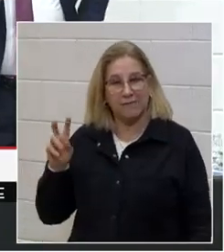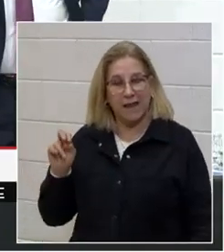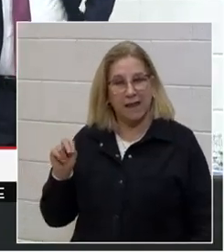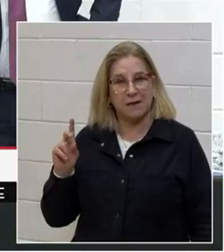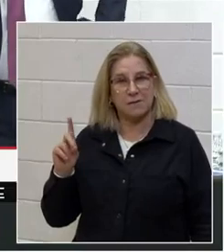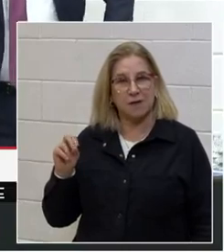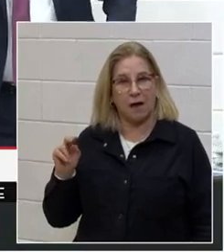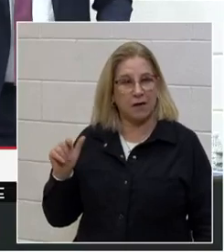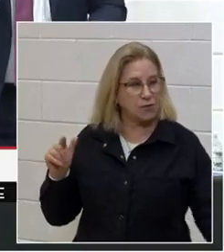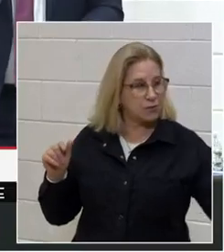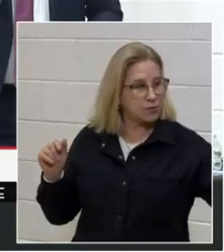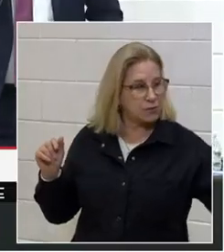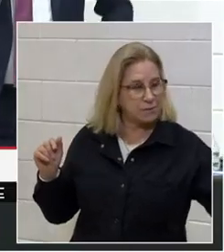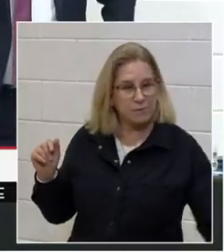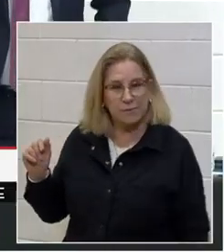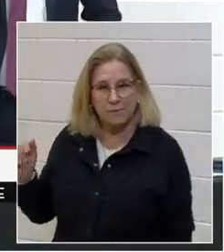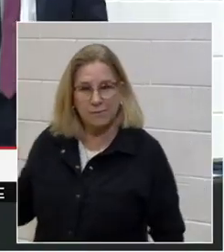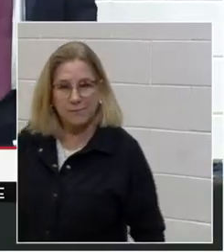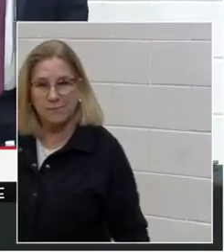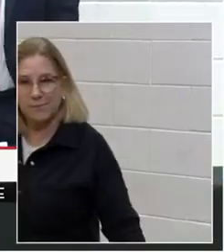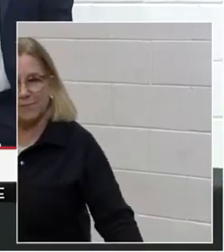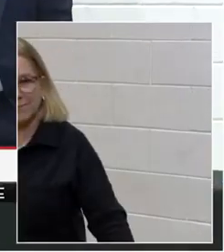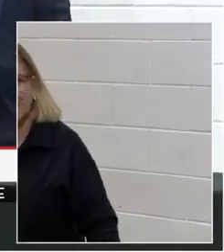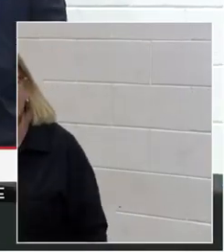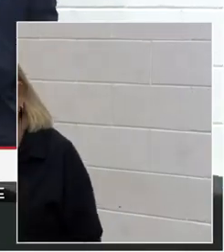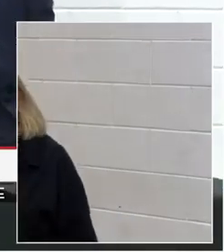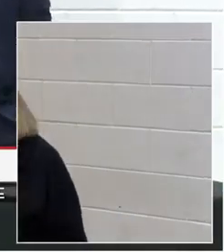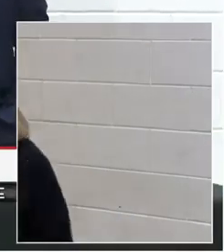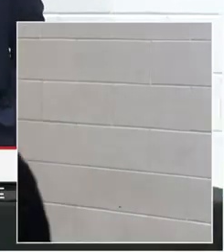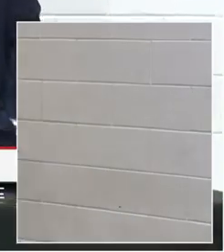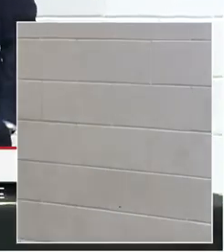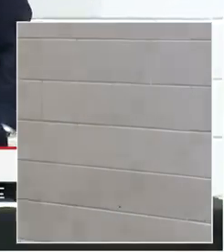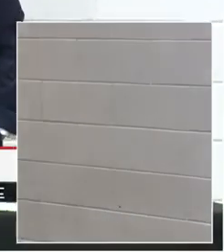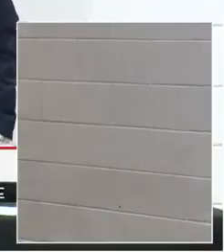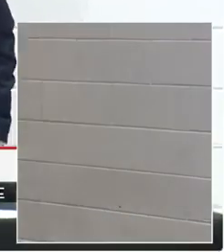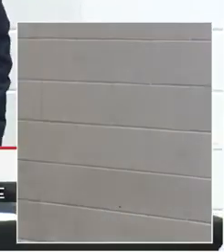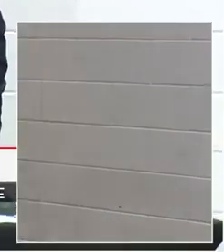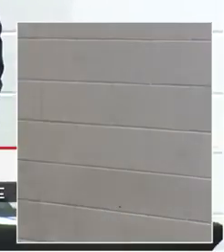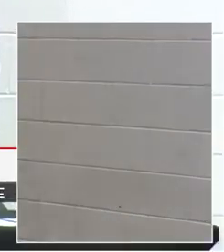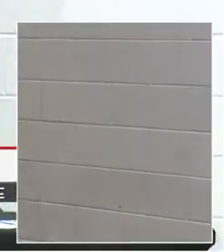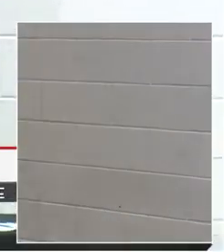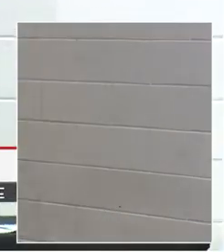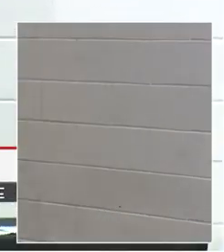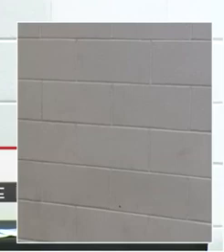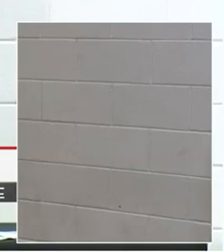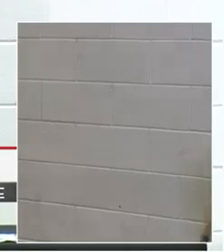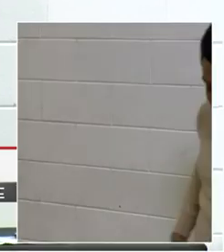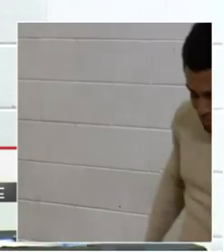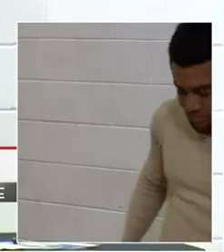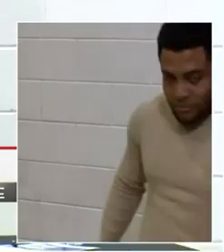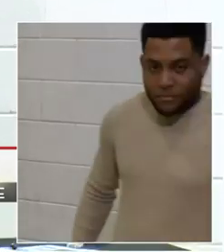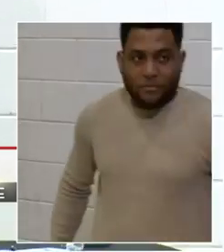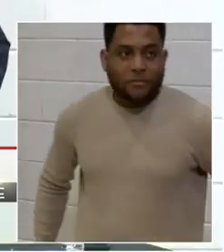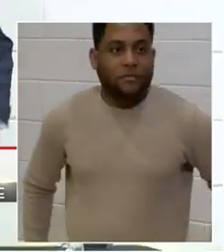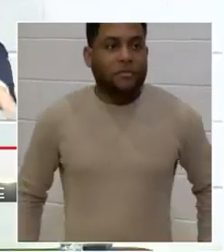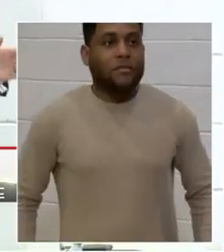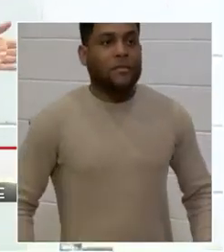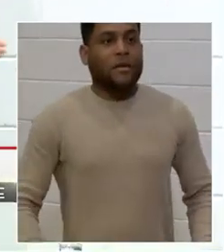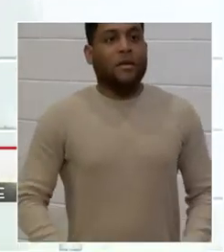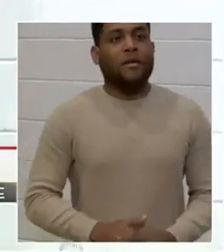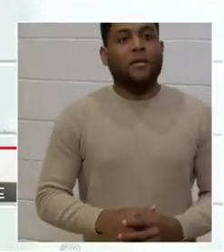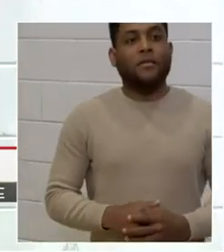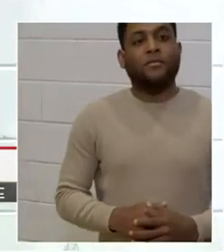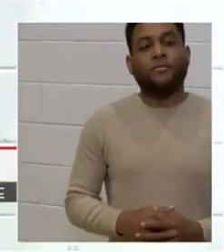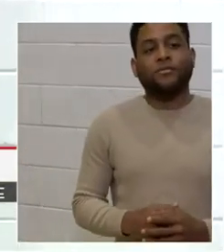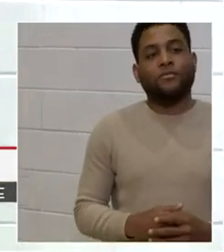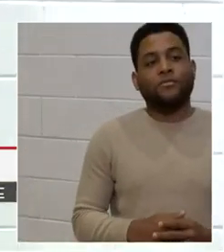Thank you, Mayor. So I will briefly provide a little context about process with our budget director. And so you see